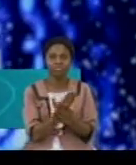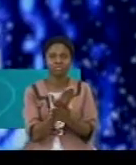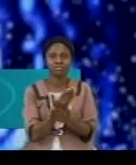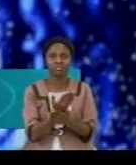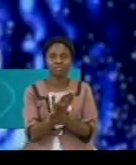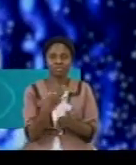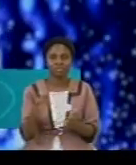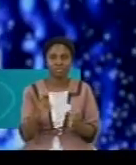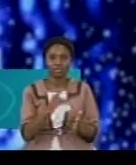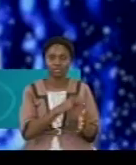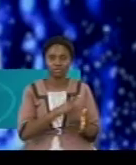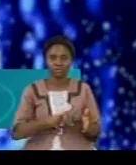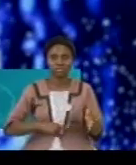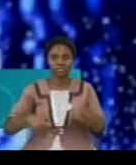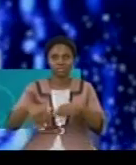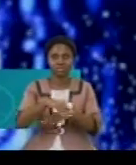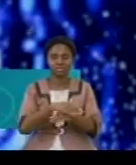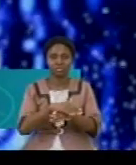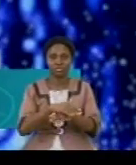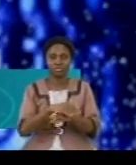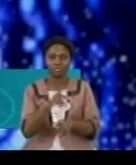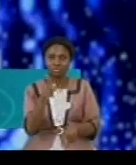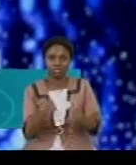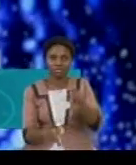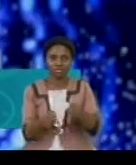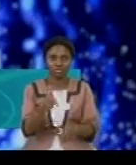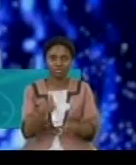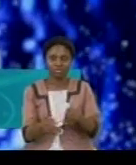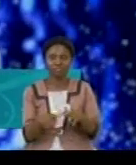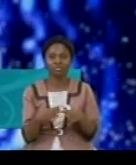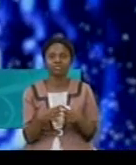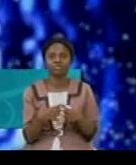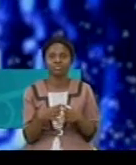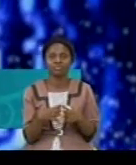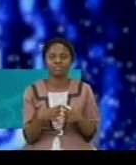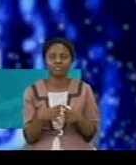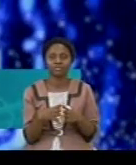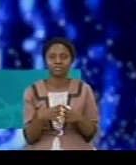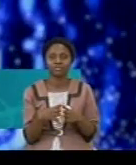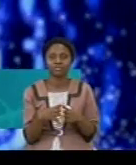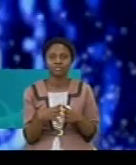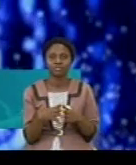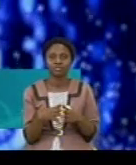Repentance and regeneration of kingdom citizens.